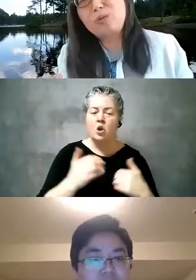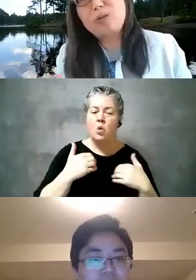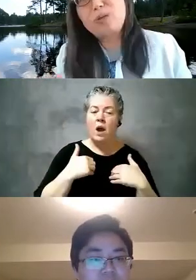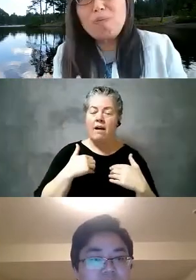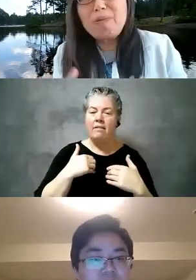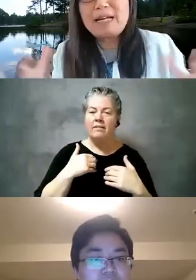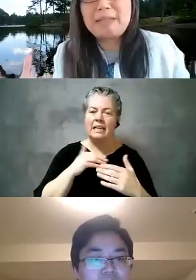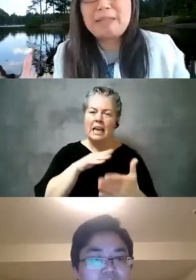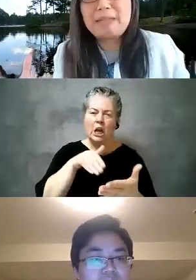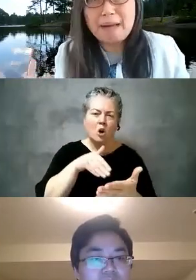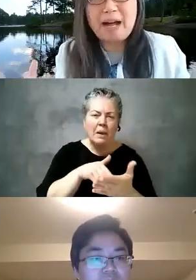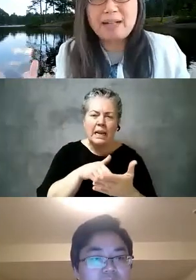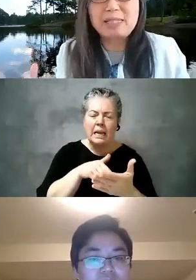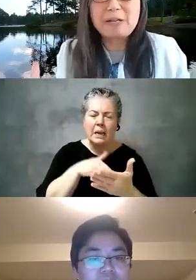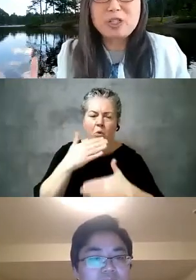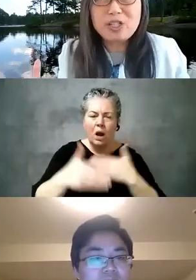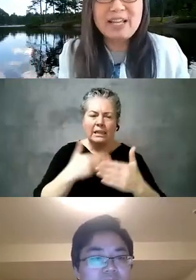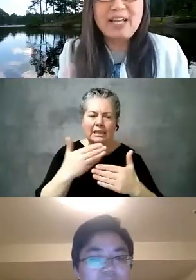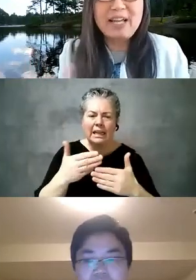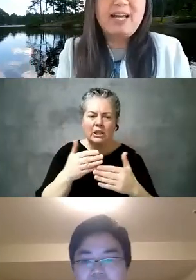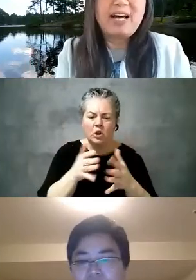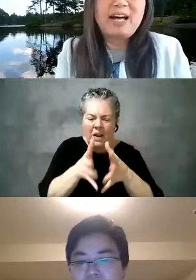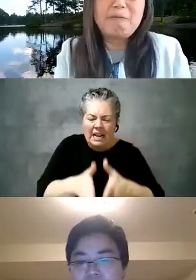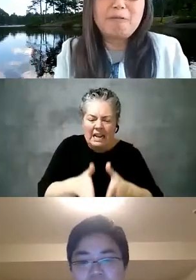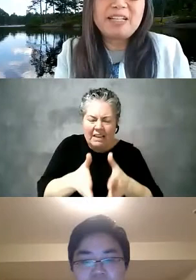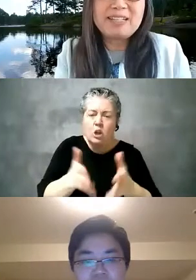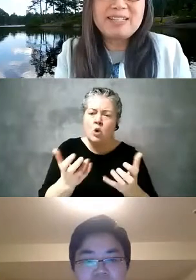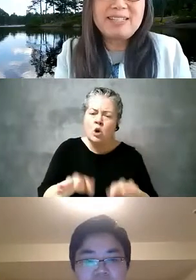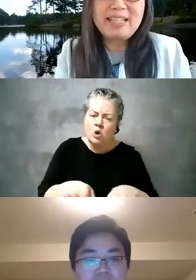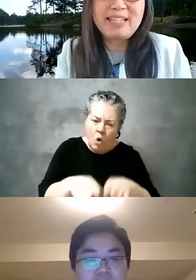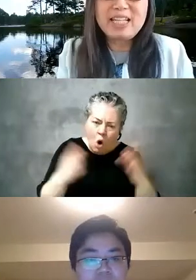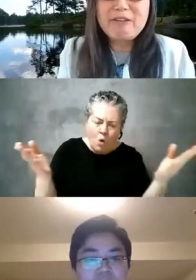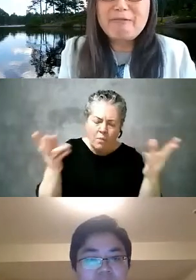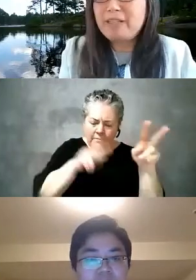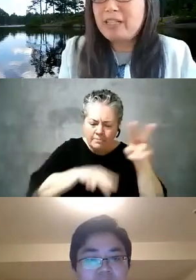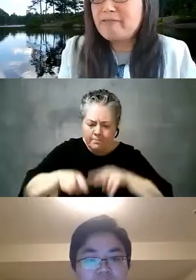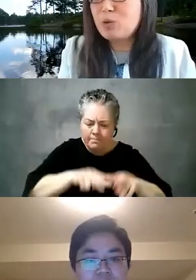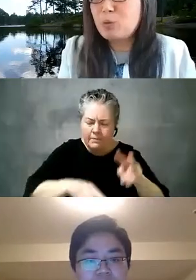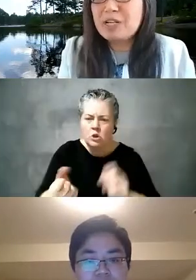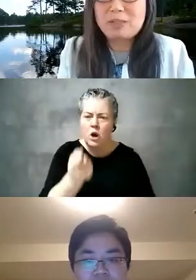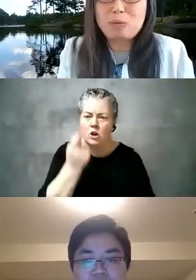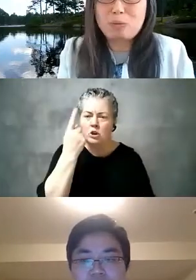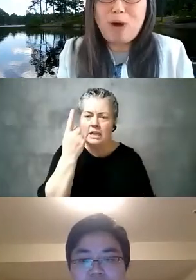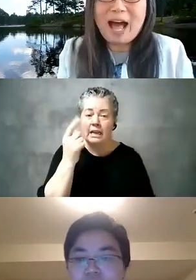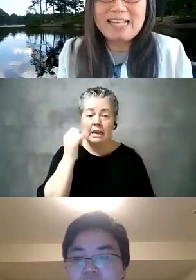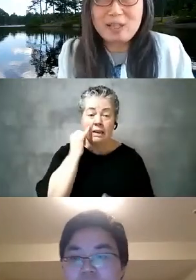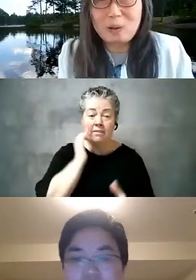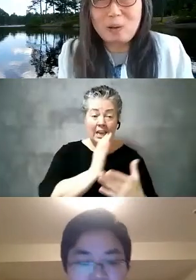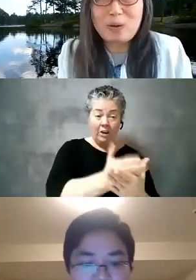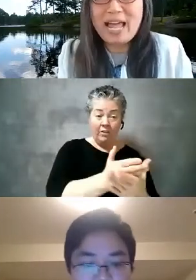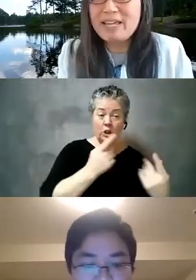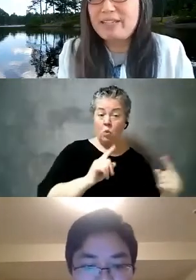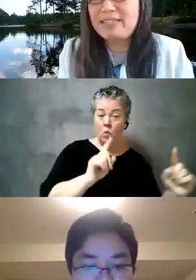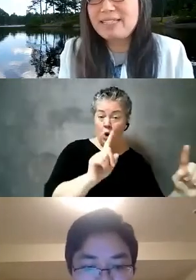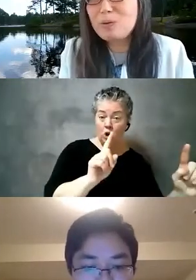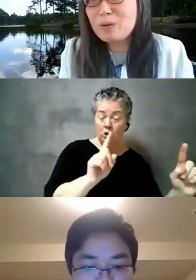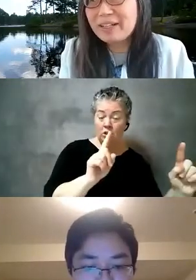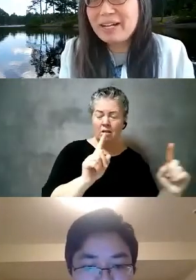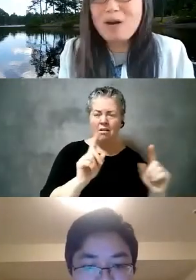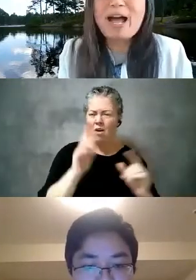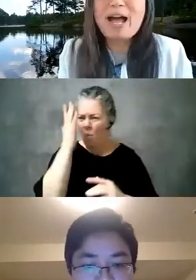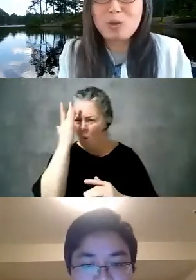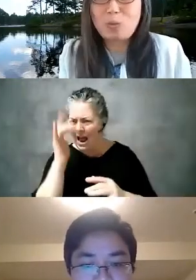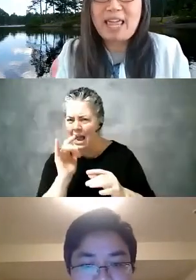box. You want to open up the black box, especially for understanding if the intervention works, why so, right? If it doesn't